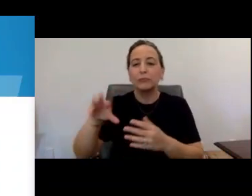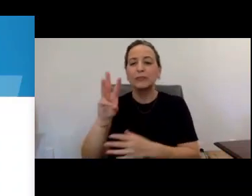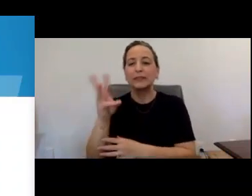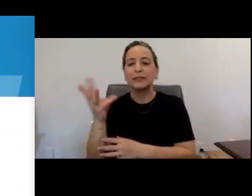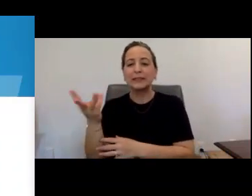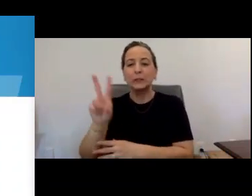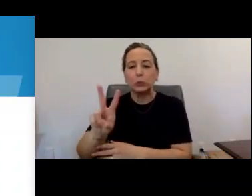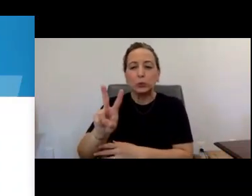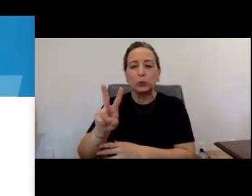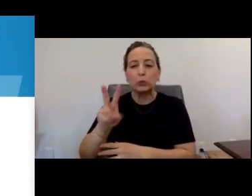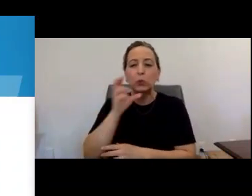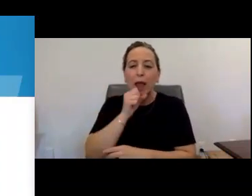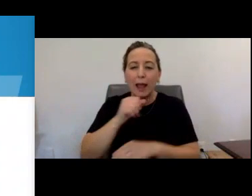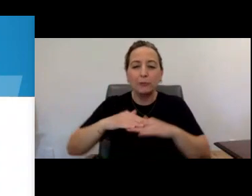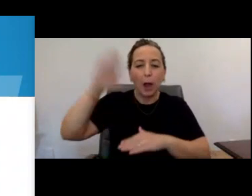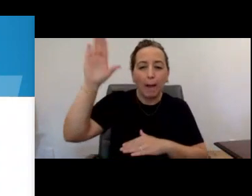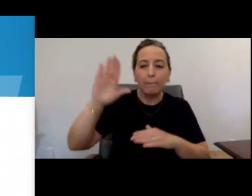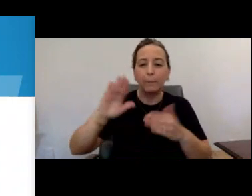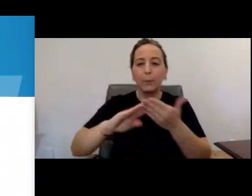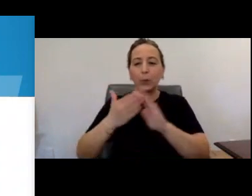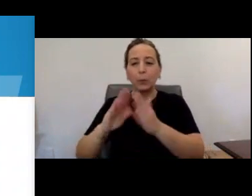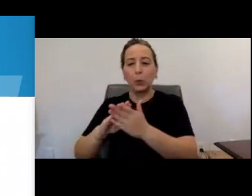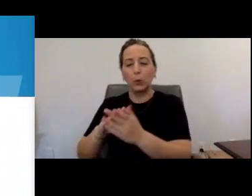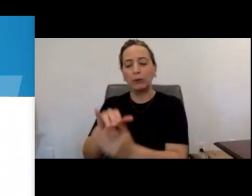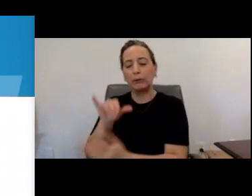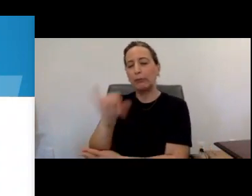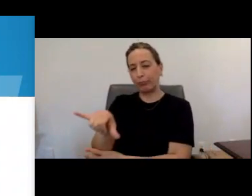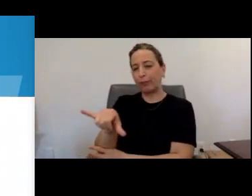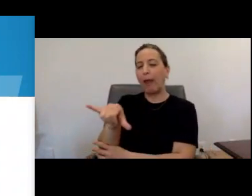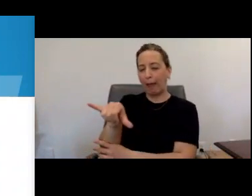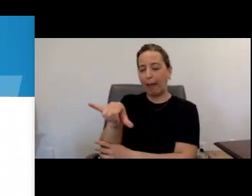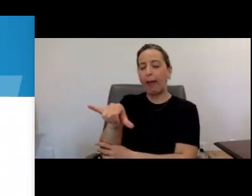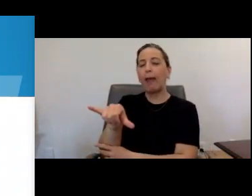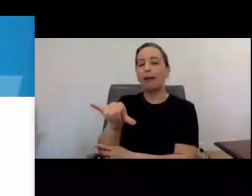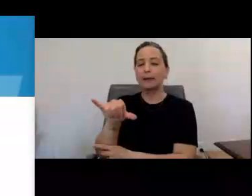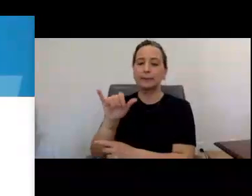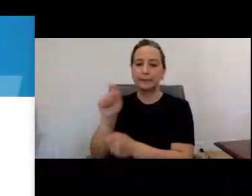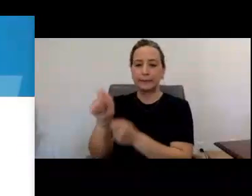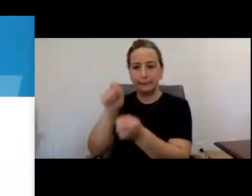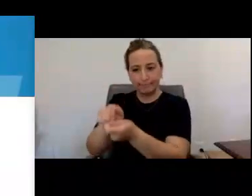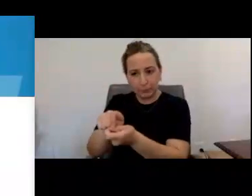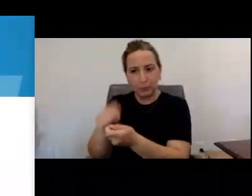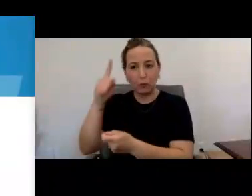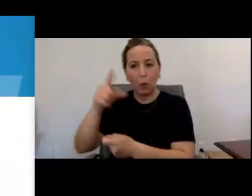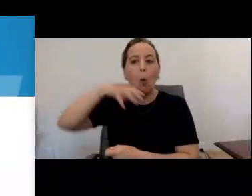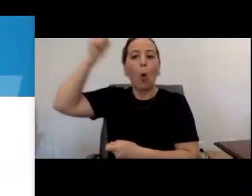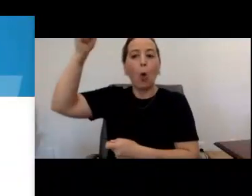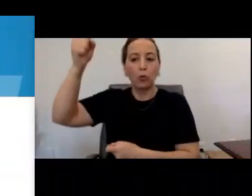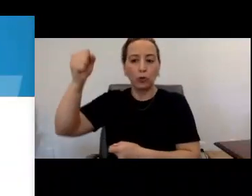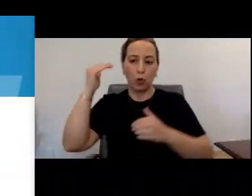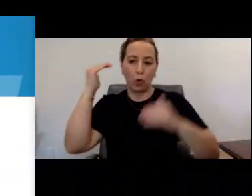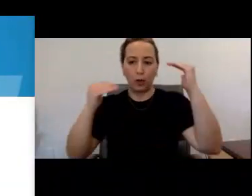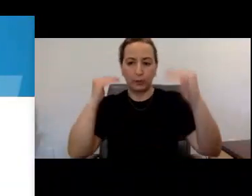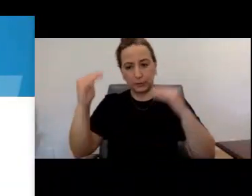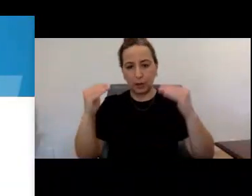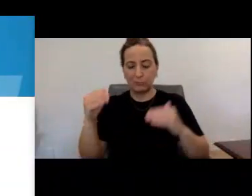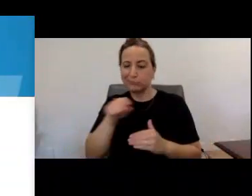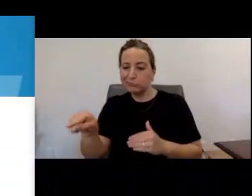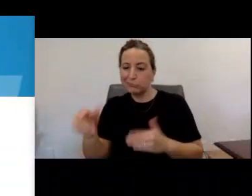communities. So those are communities that are set up specifically for older adults. So they may have